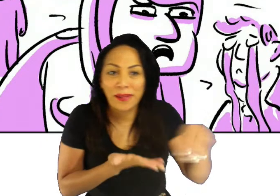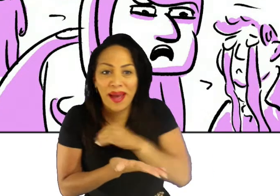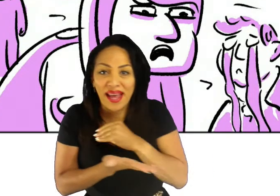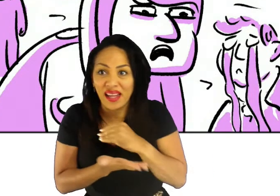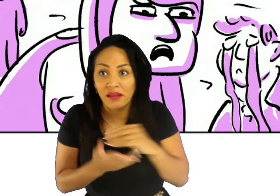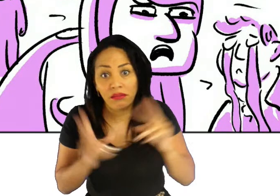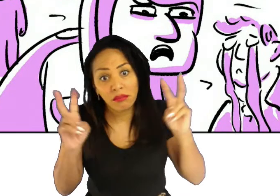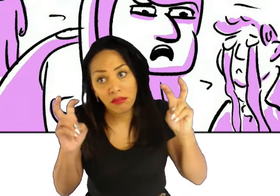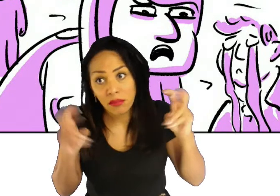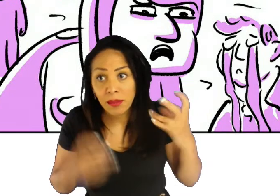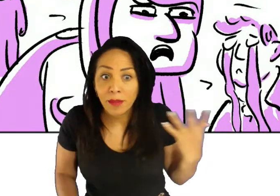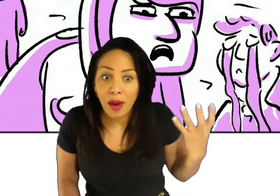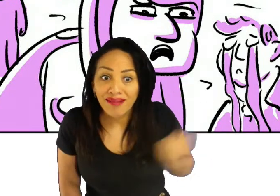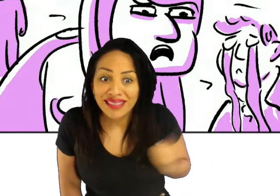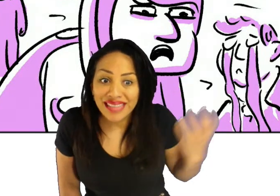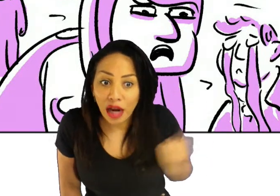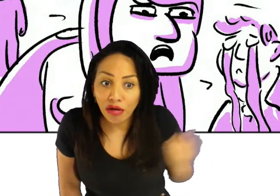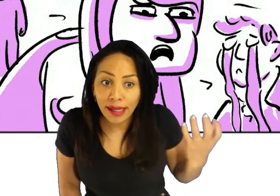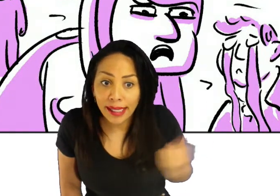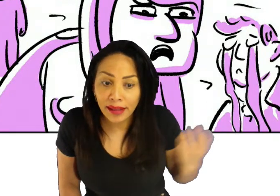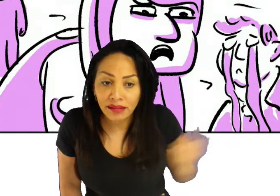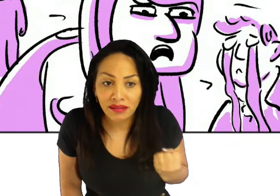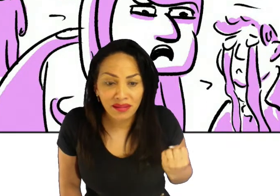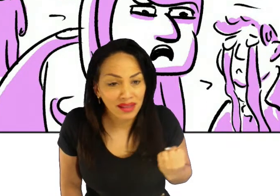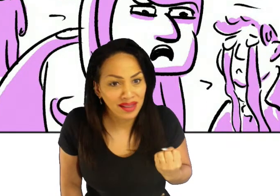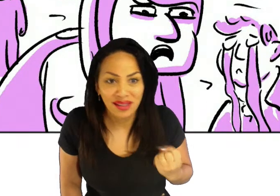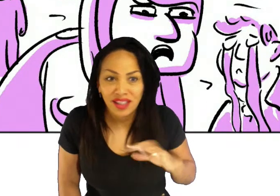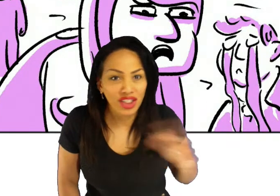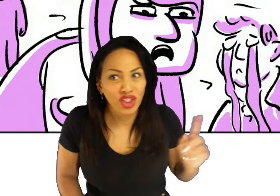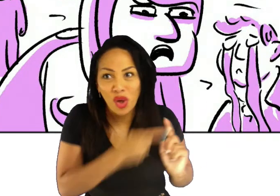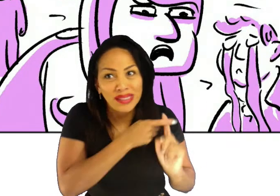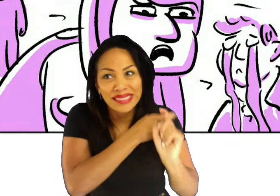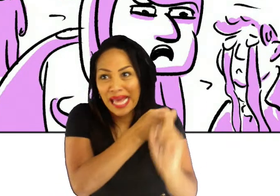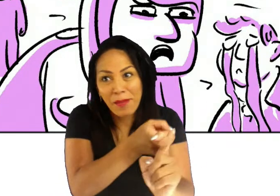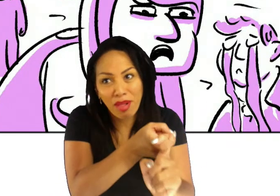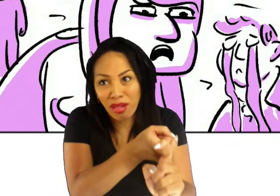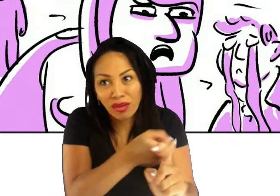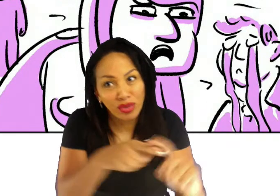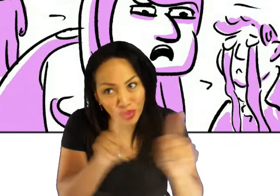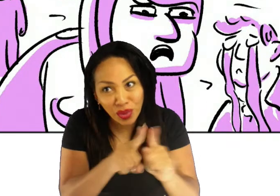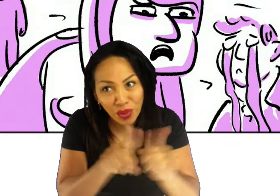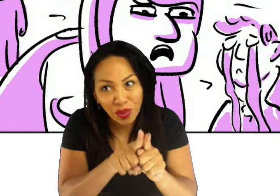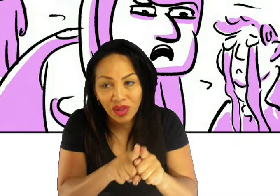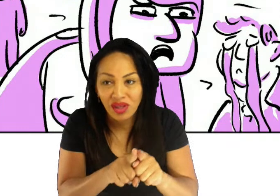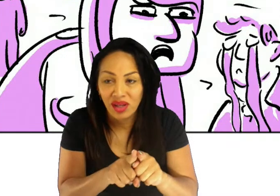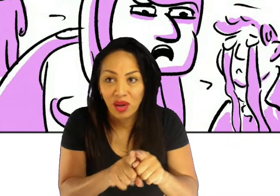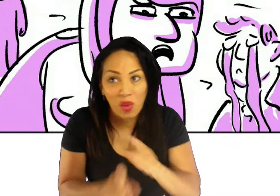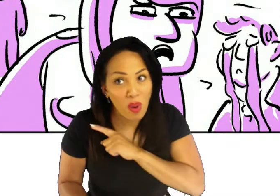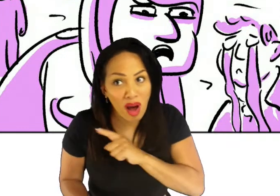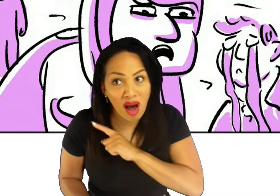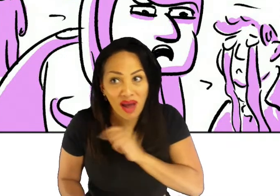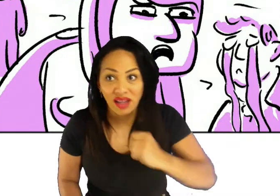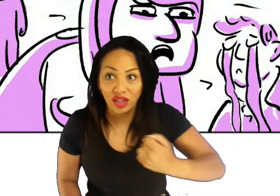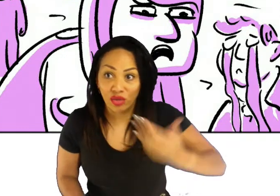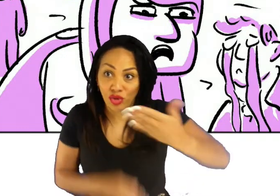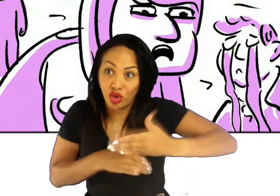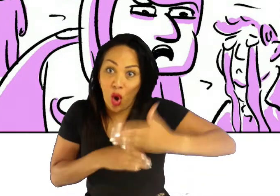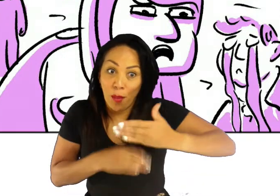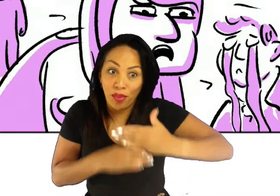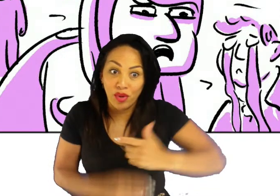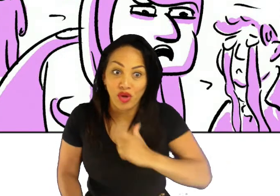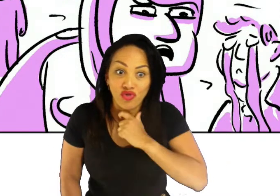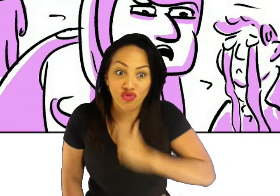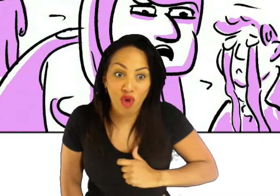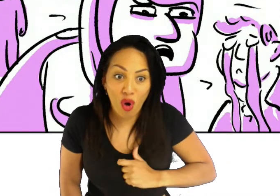be the case for a very long time because your job is often based on the last batch